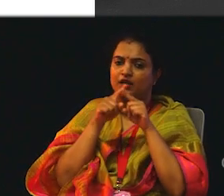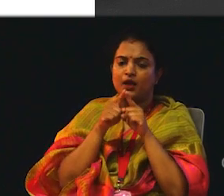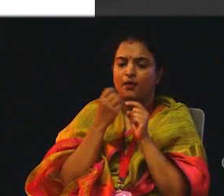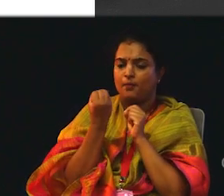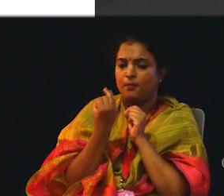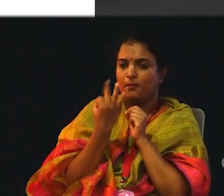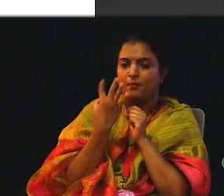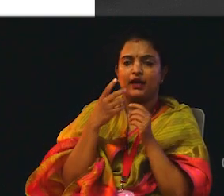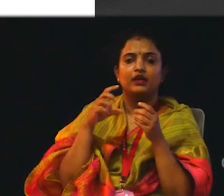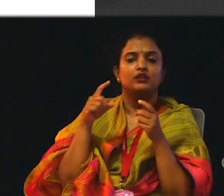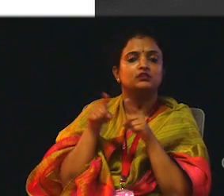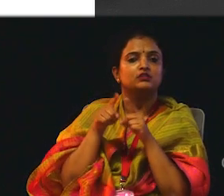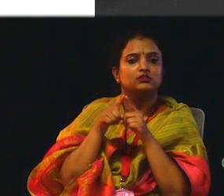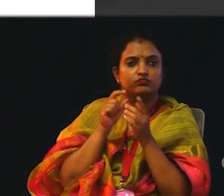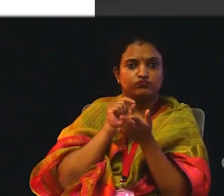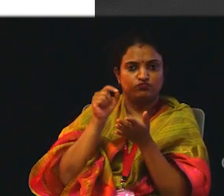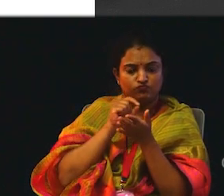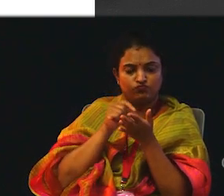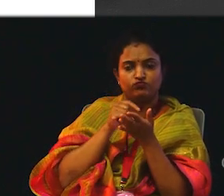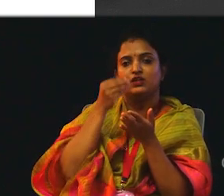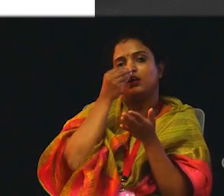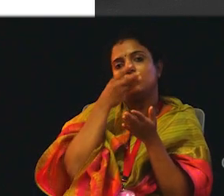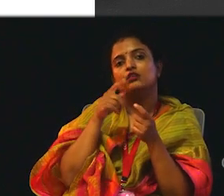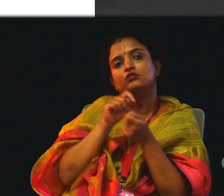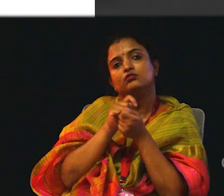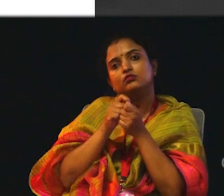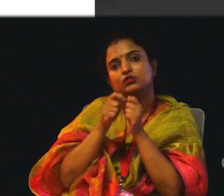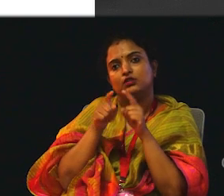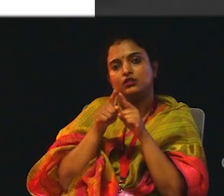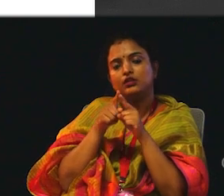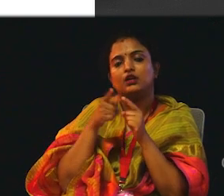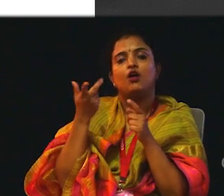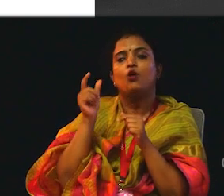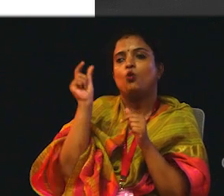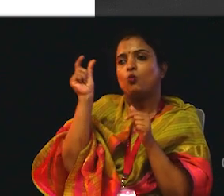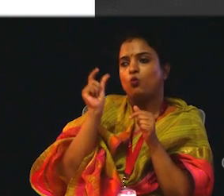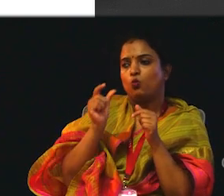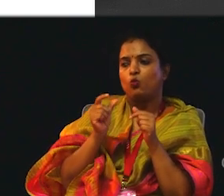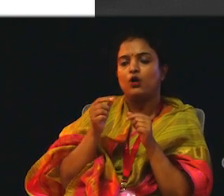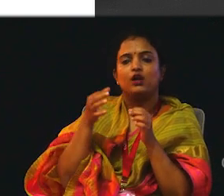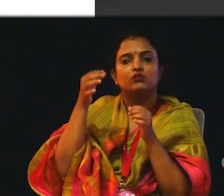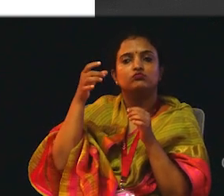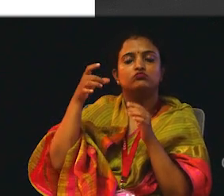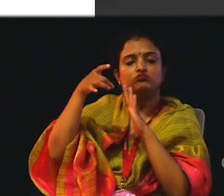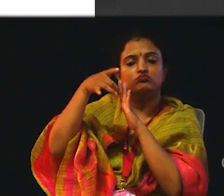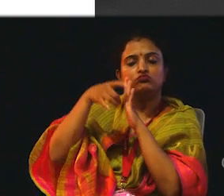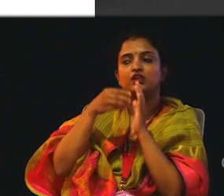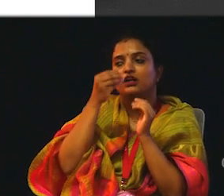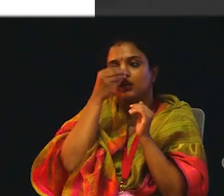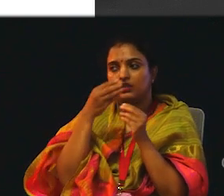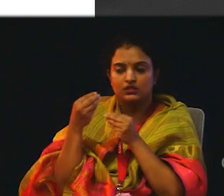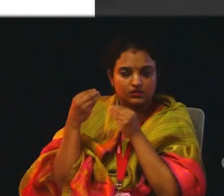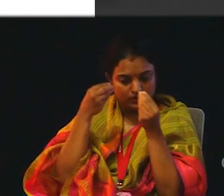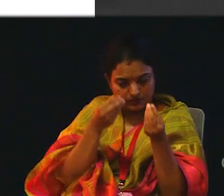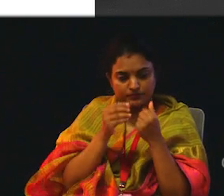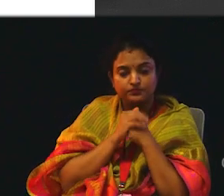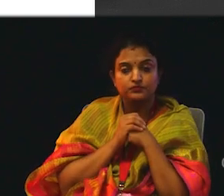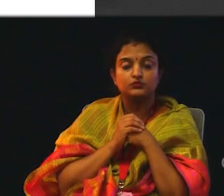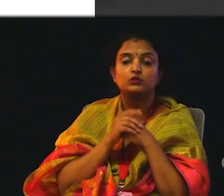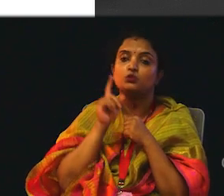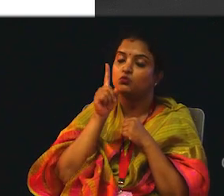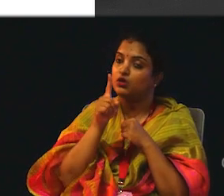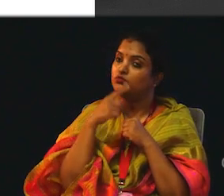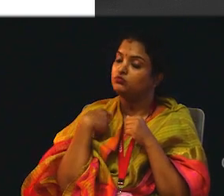problems into simple ones, for example, making the vocabulary simpler, and so on. But if we